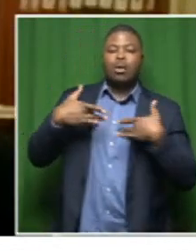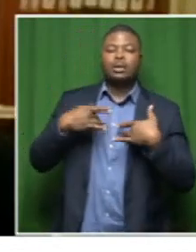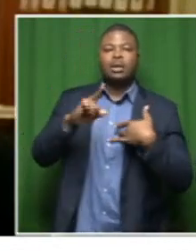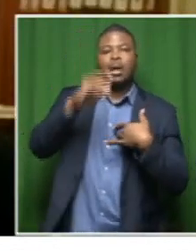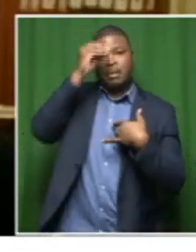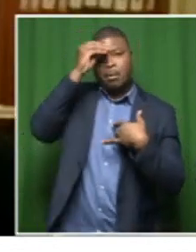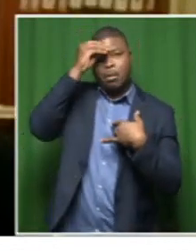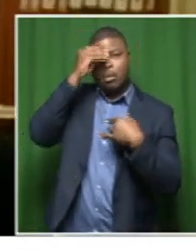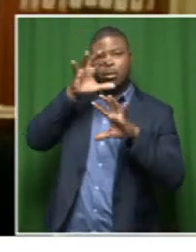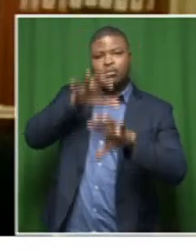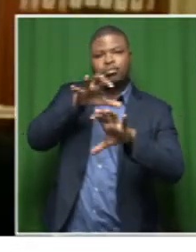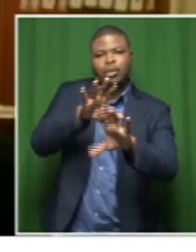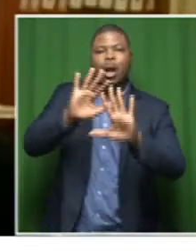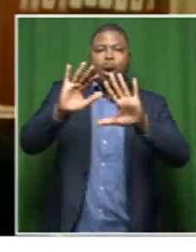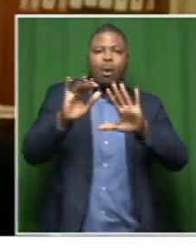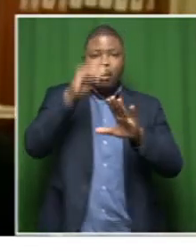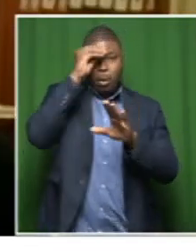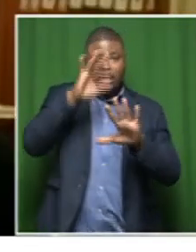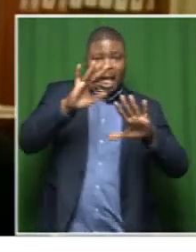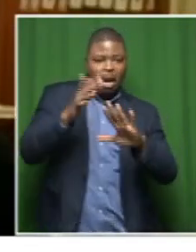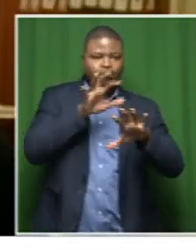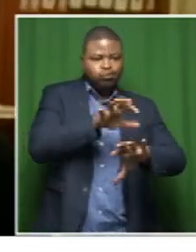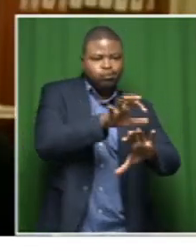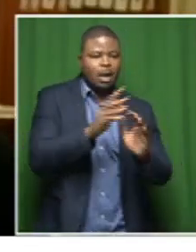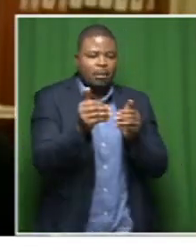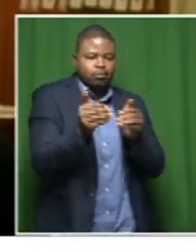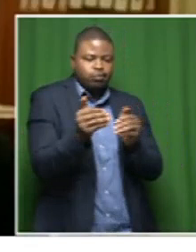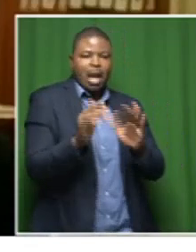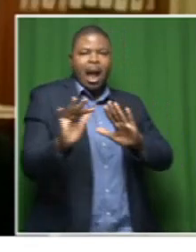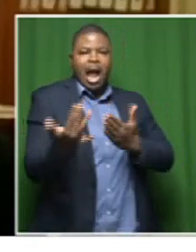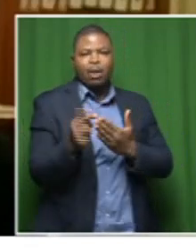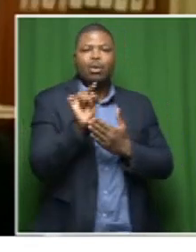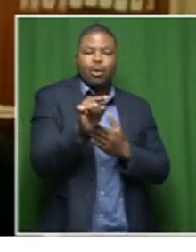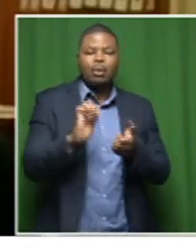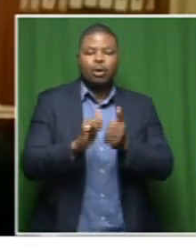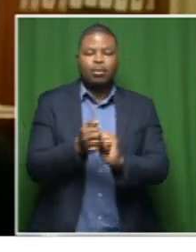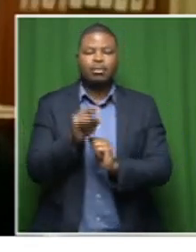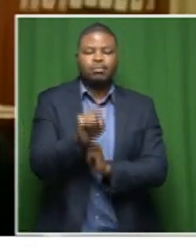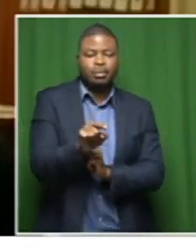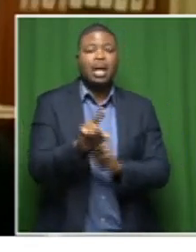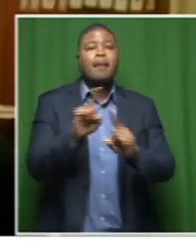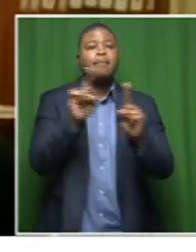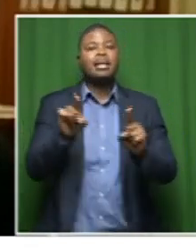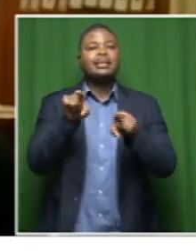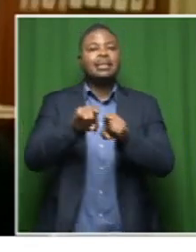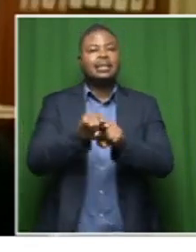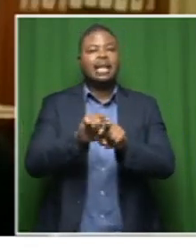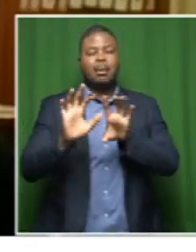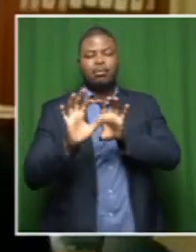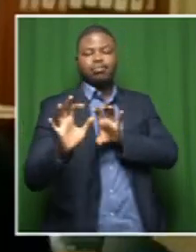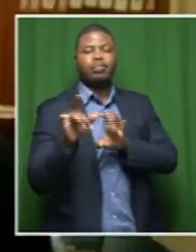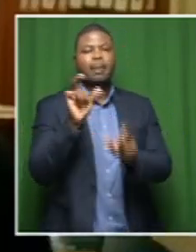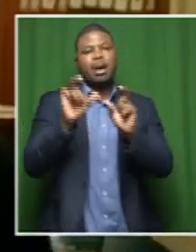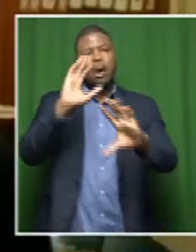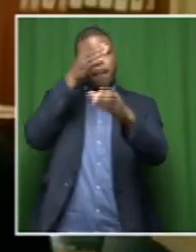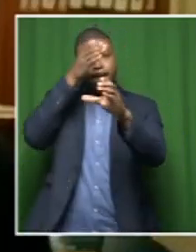out of the commission is that the one recommendation that was implemented was the setting up of a panel of experts on